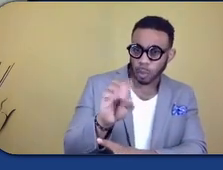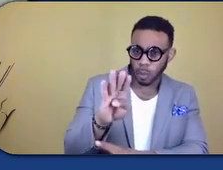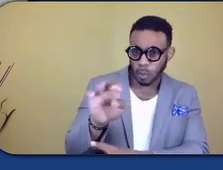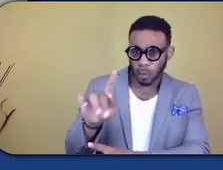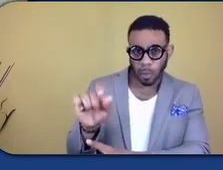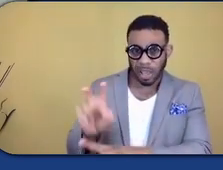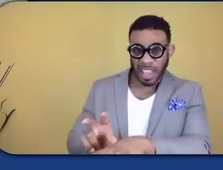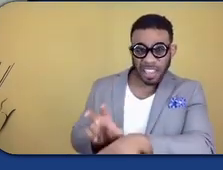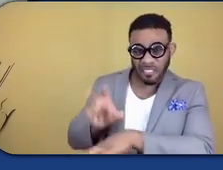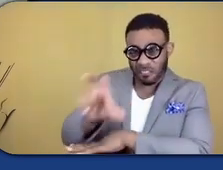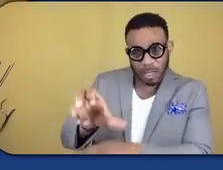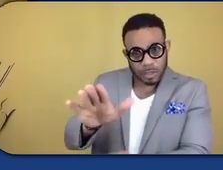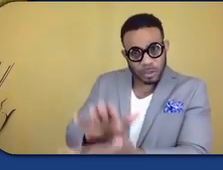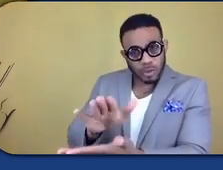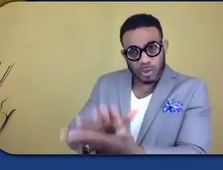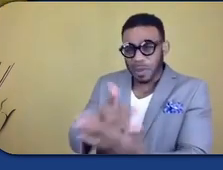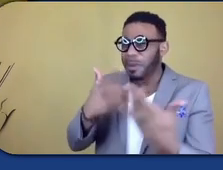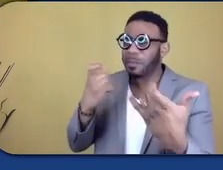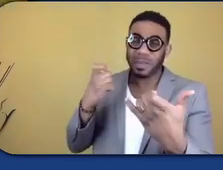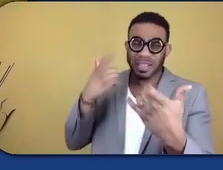be the one biggest achievement ever.